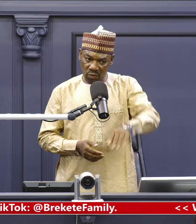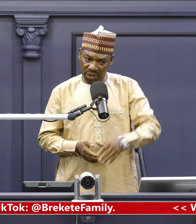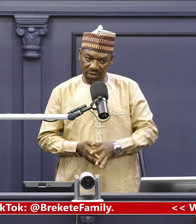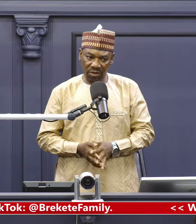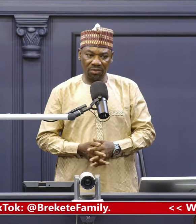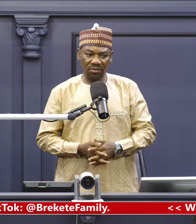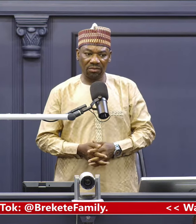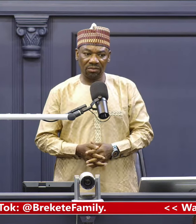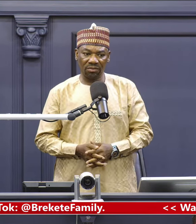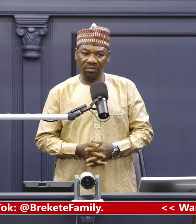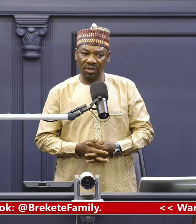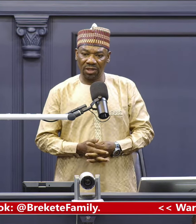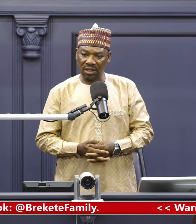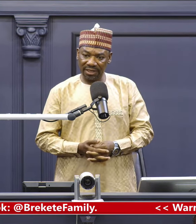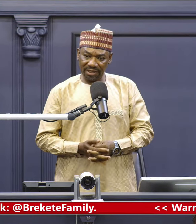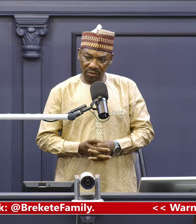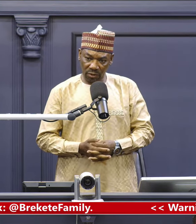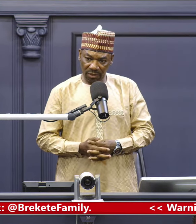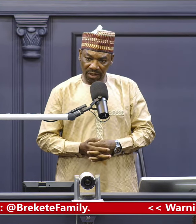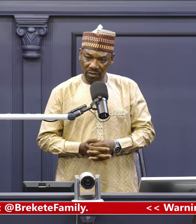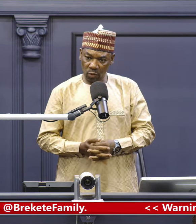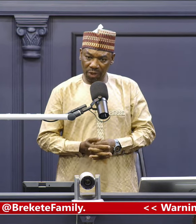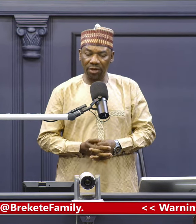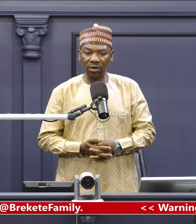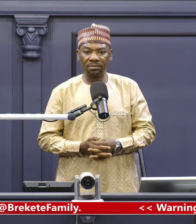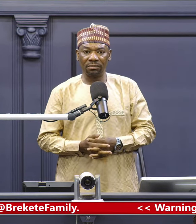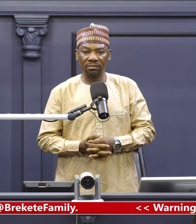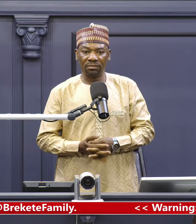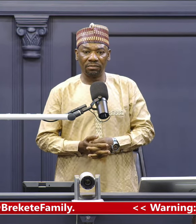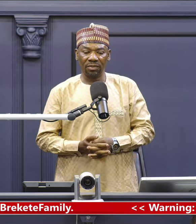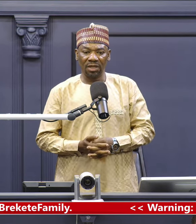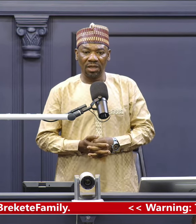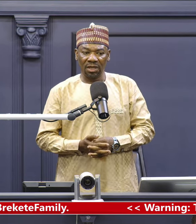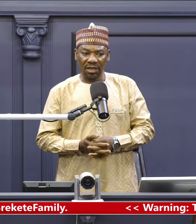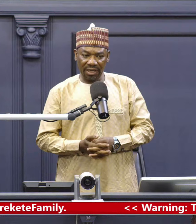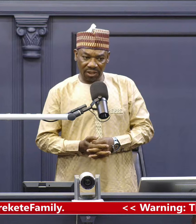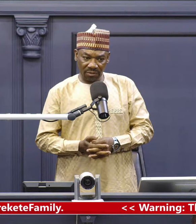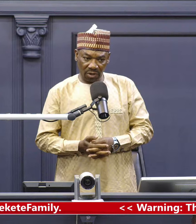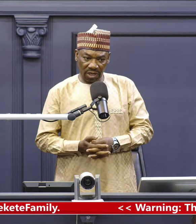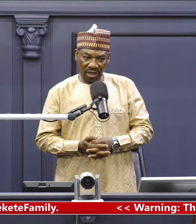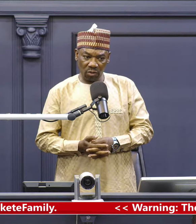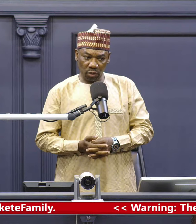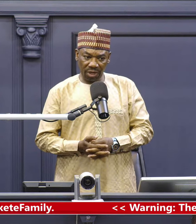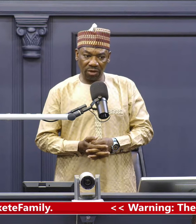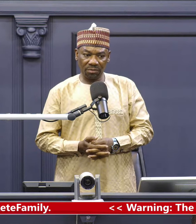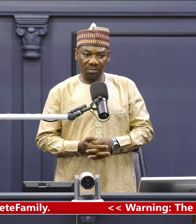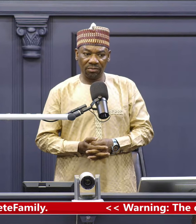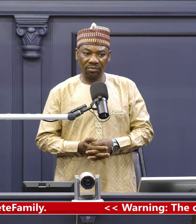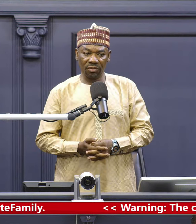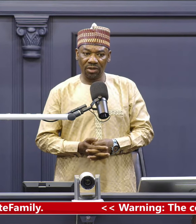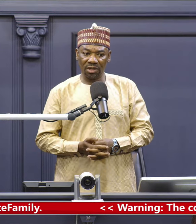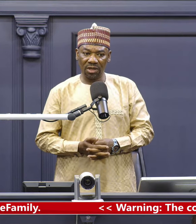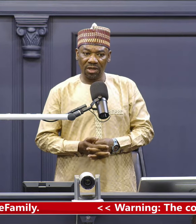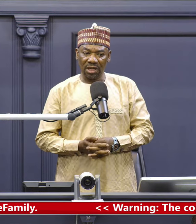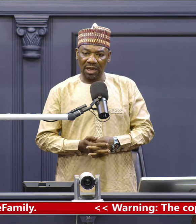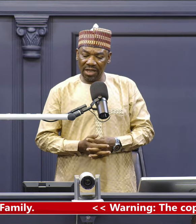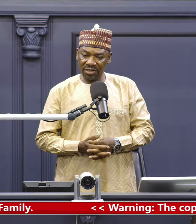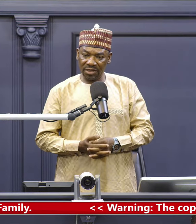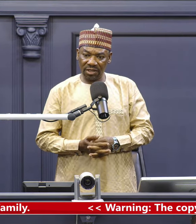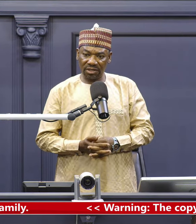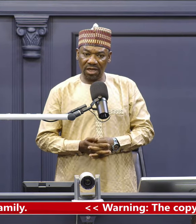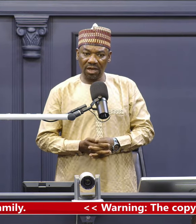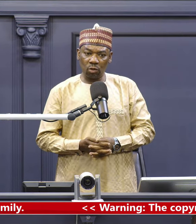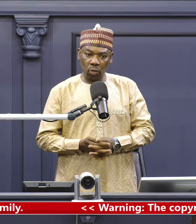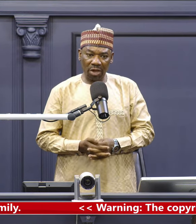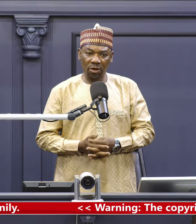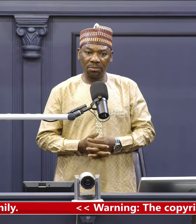Lazy man, wake up. Lazy woman, wake up. Lazy brother, wake up.